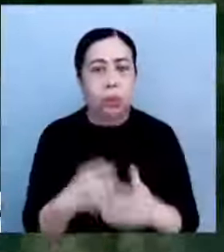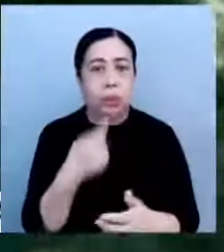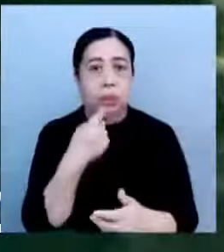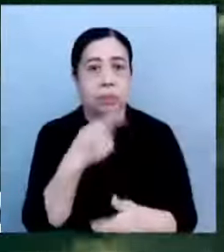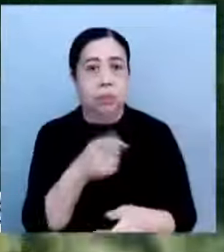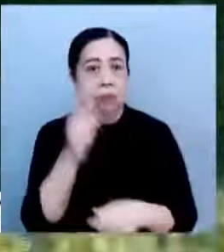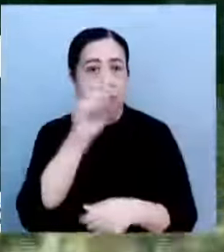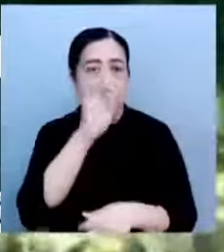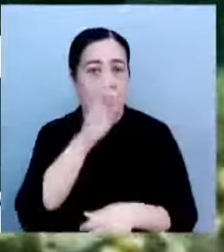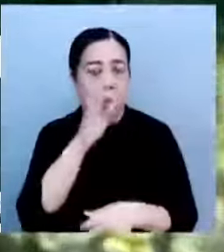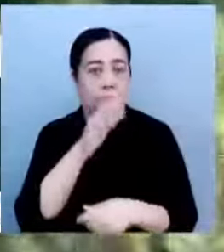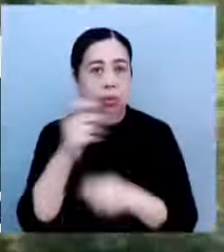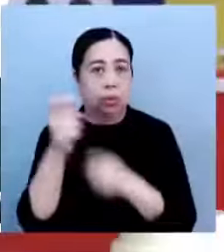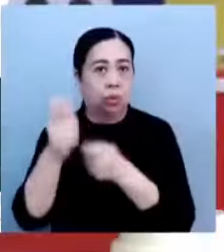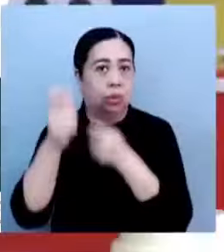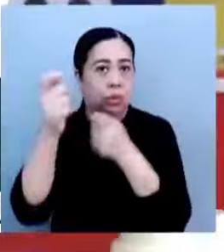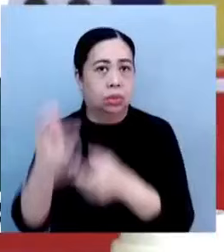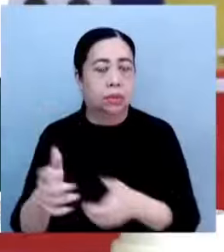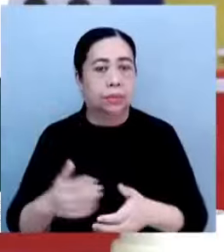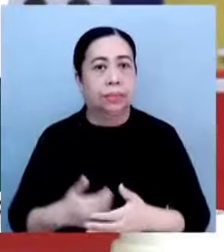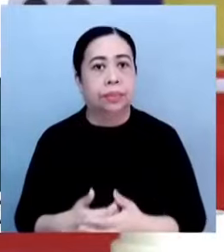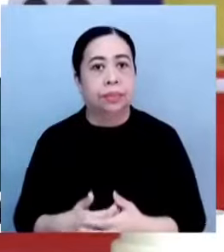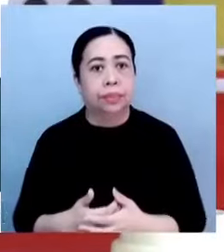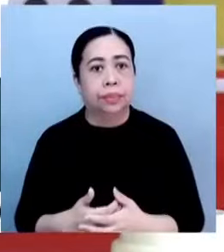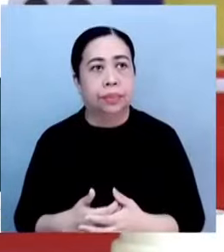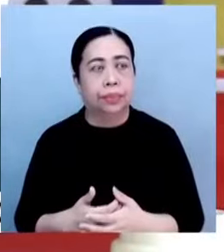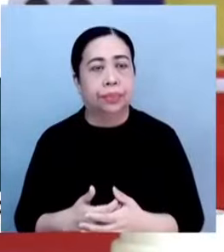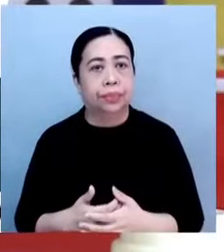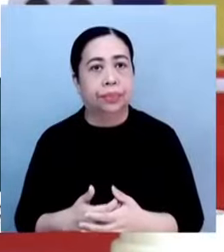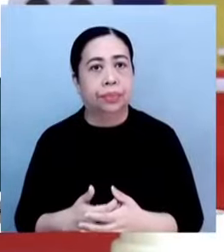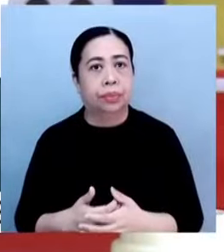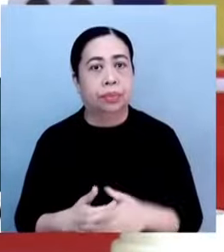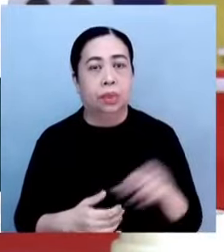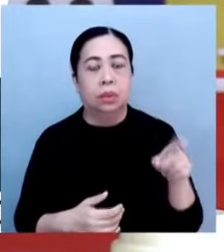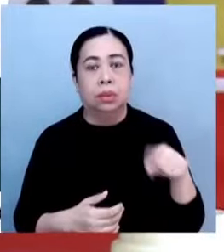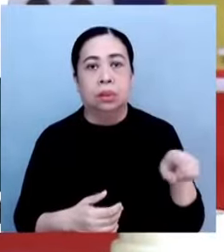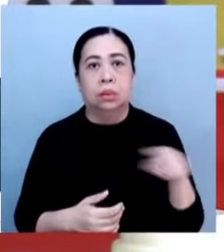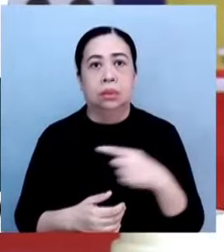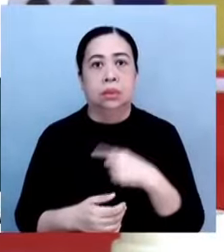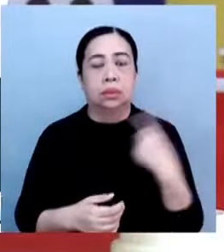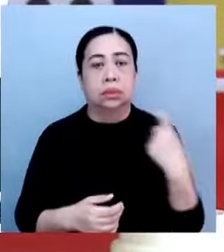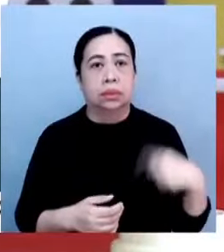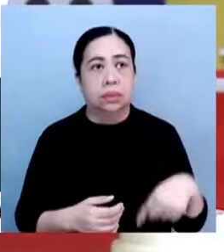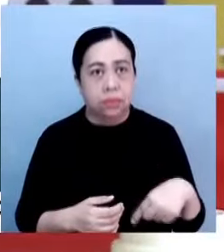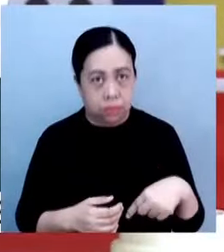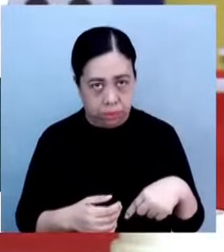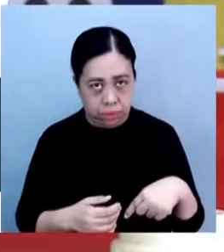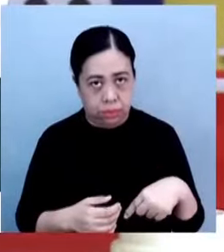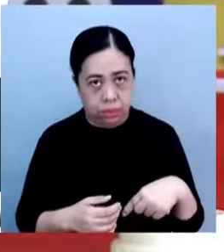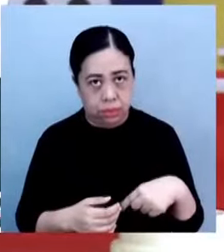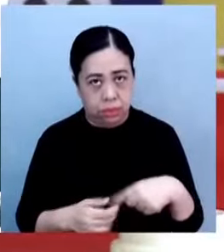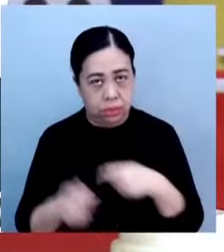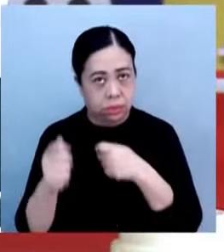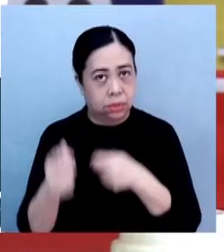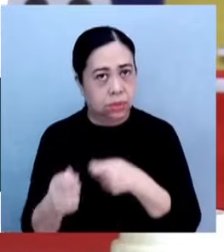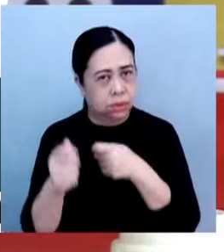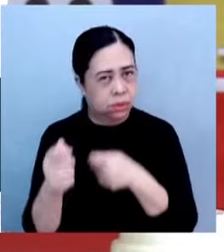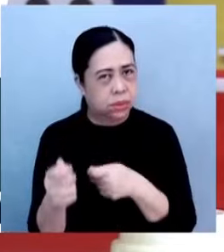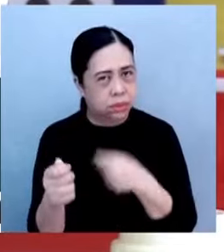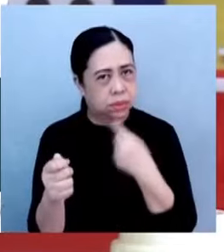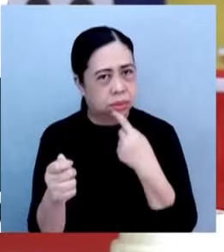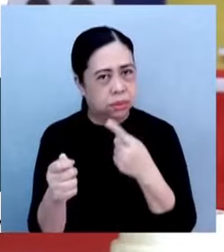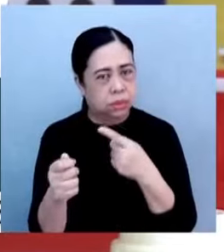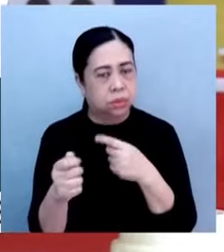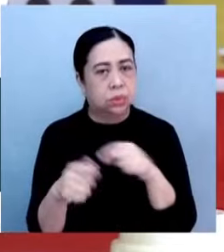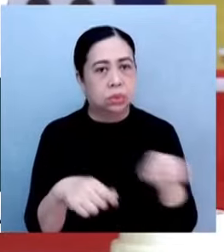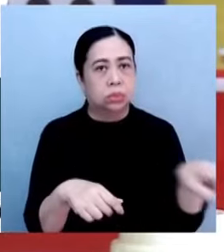Filipino fishermen, yung mga Chinese fishermen, if I'm not mistaken, ay gumagamit